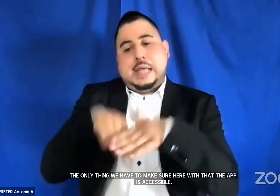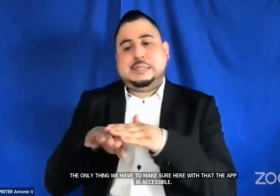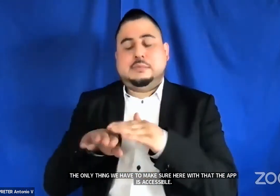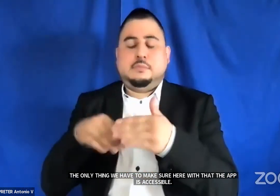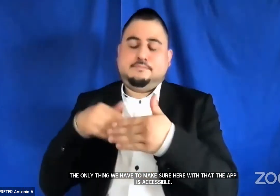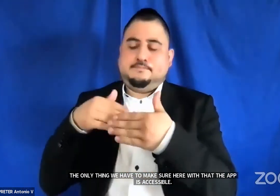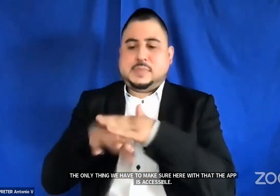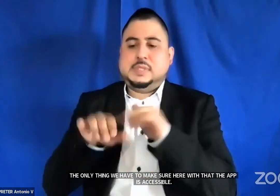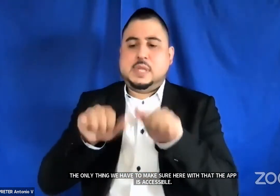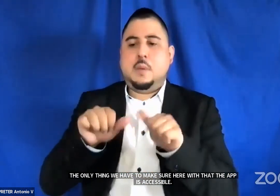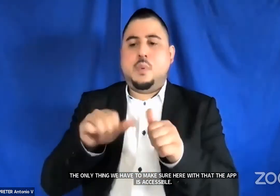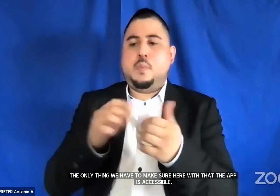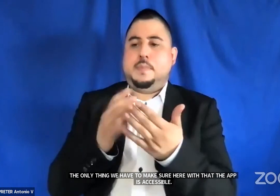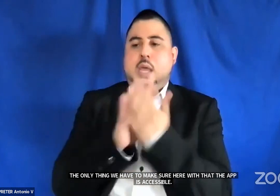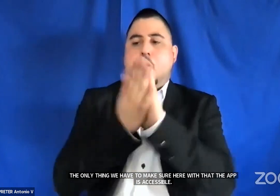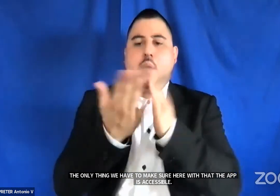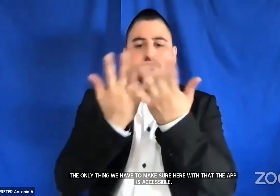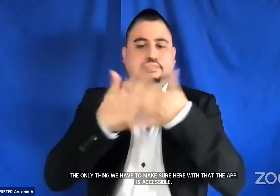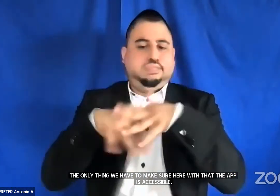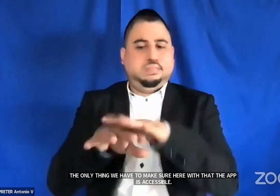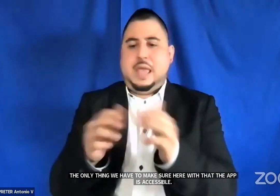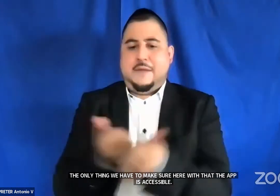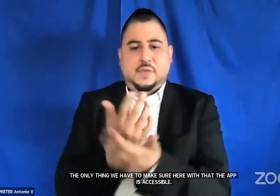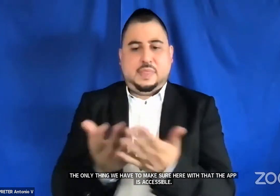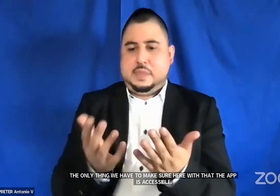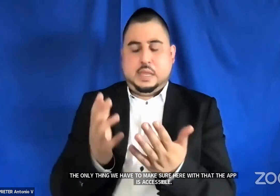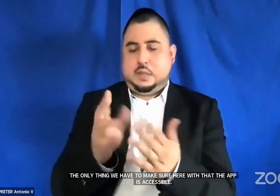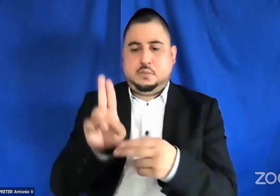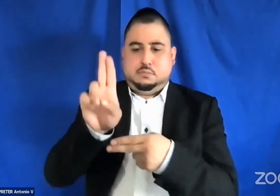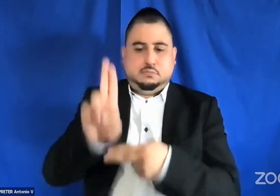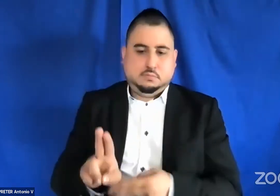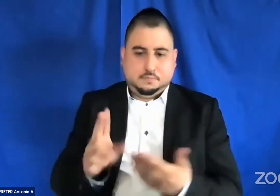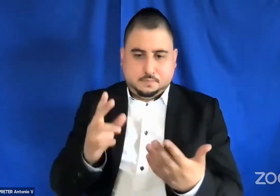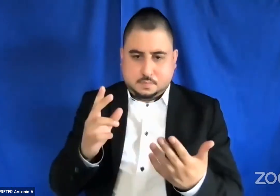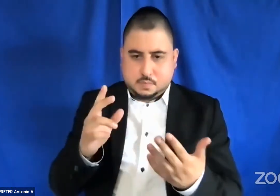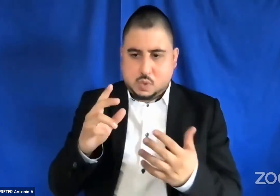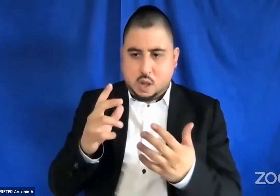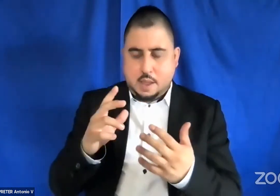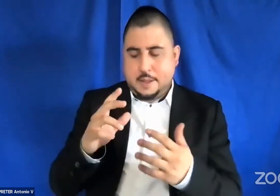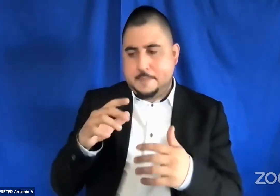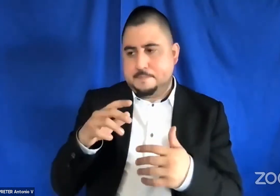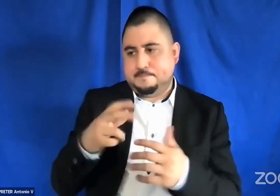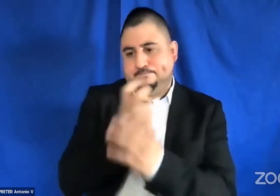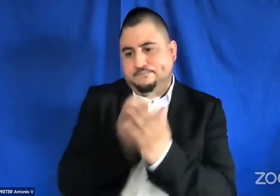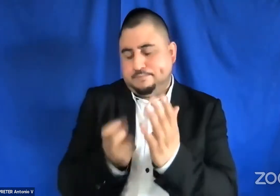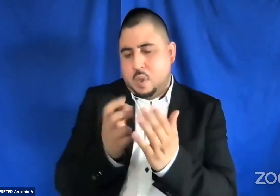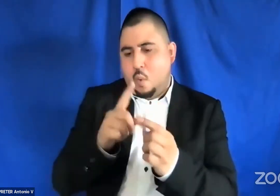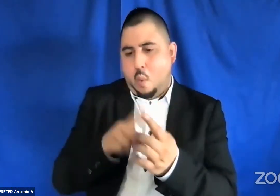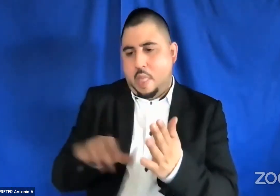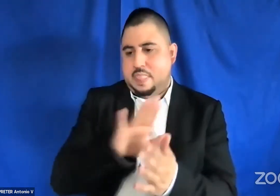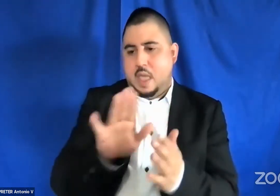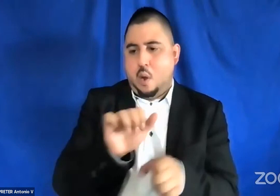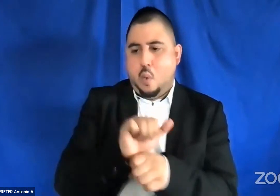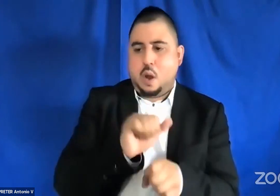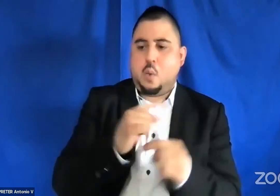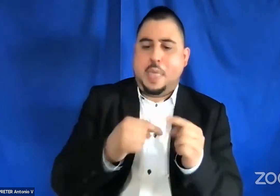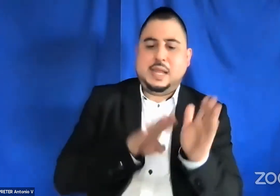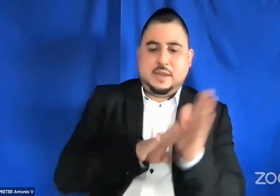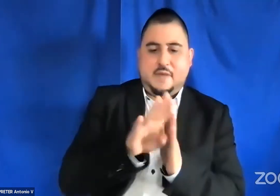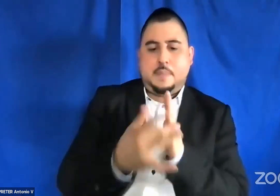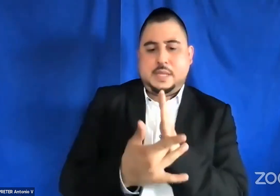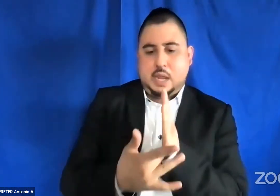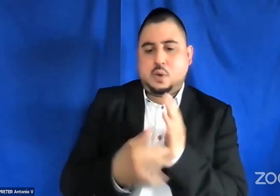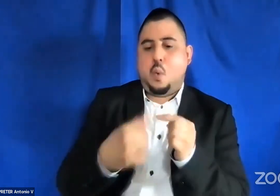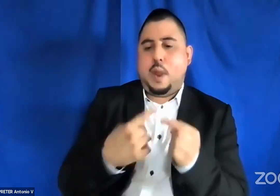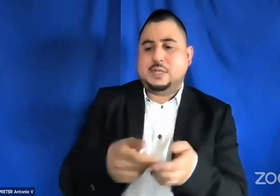that everybody does. So having access to that app so that they can put in the necessary information to request a trip will be the way that you request it.